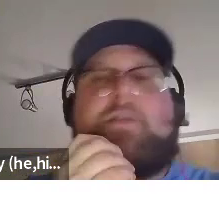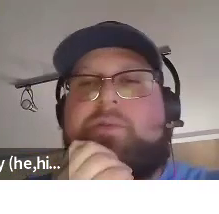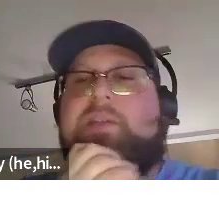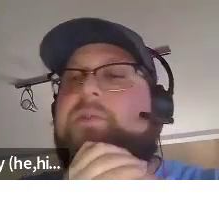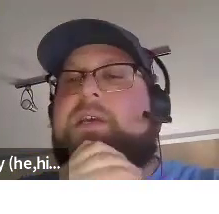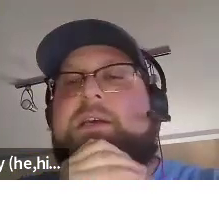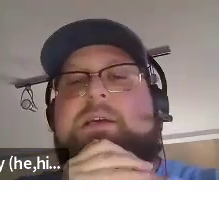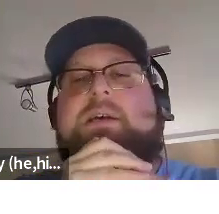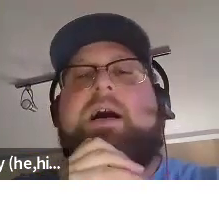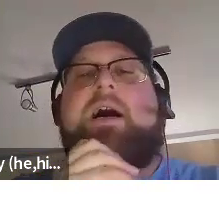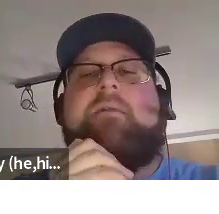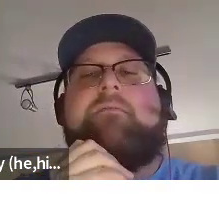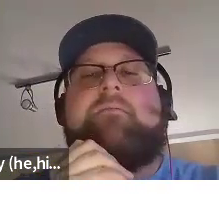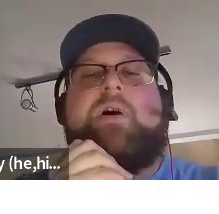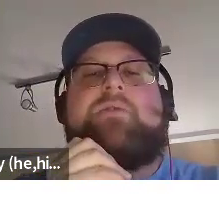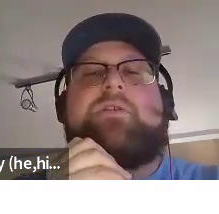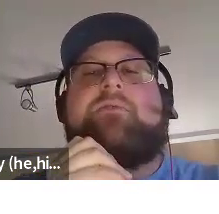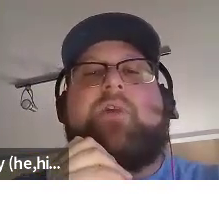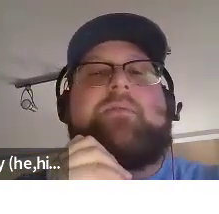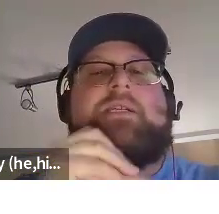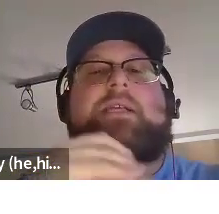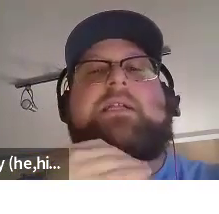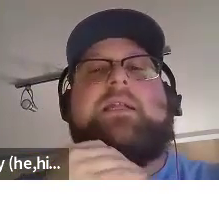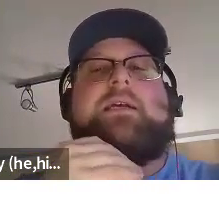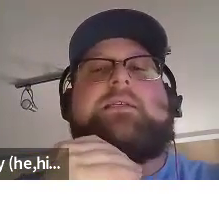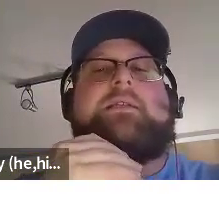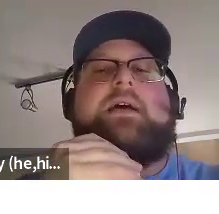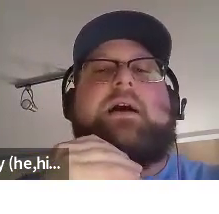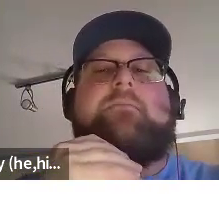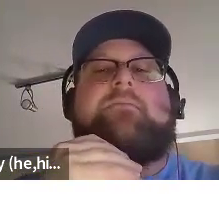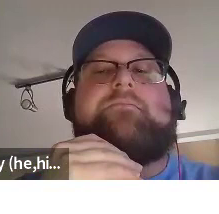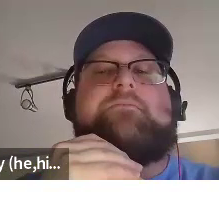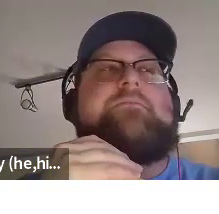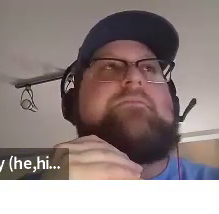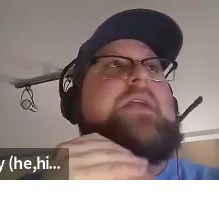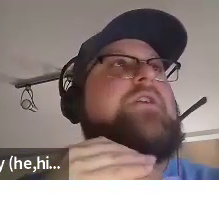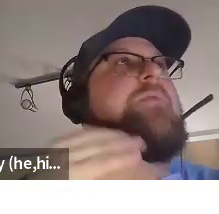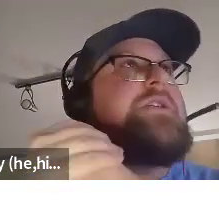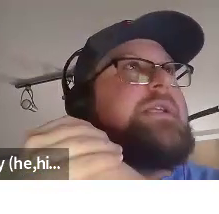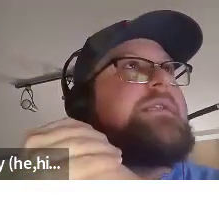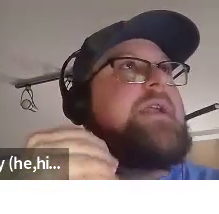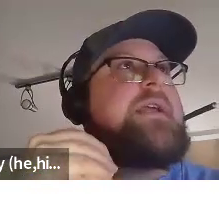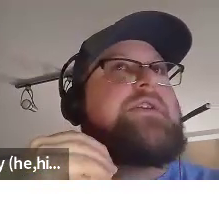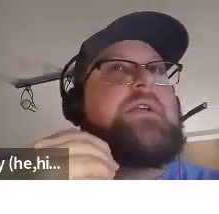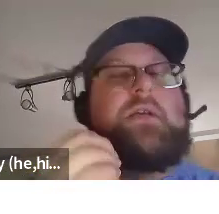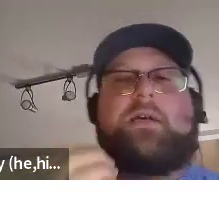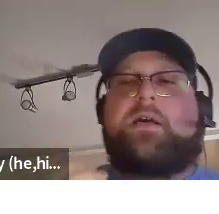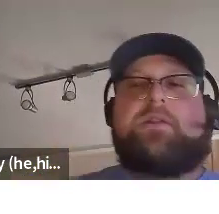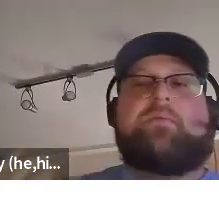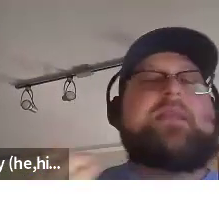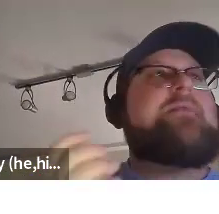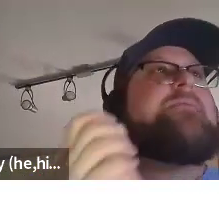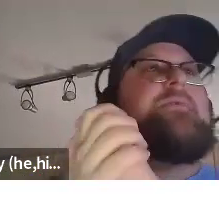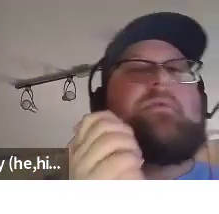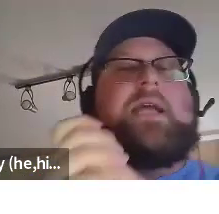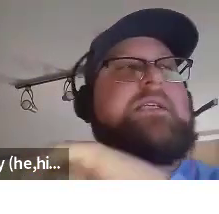November 2023, most pharmacies and clinics had to start purchasing this medication.